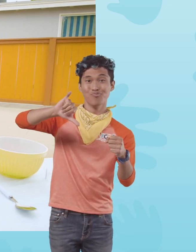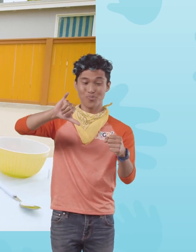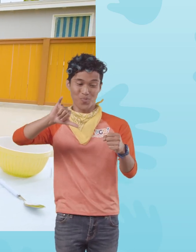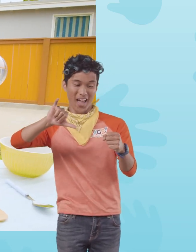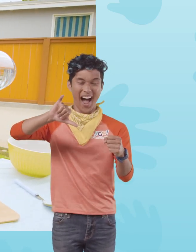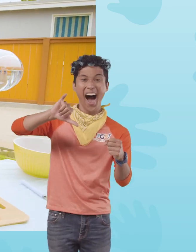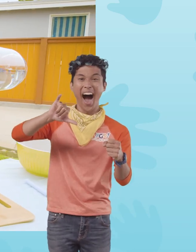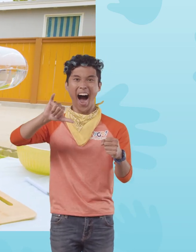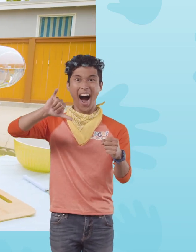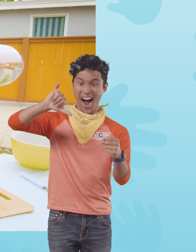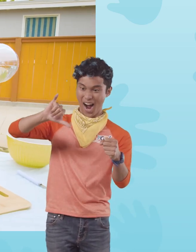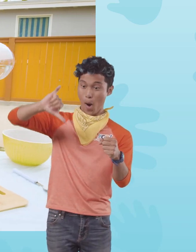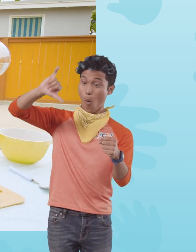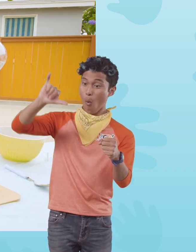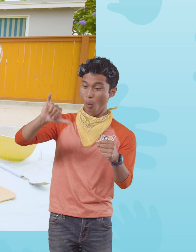Whoa!